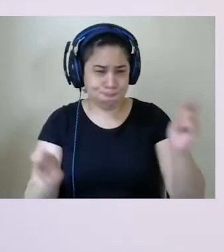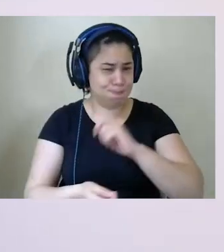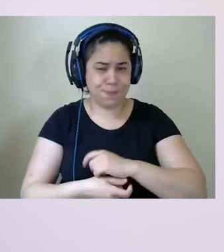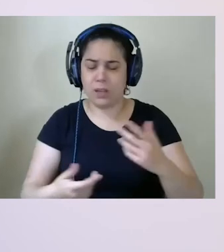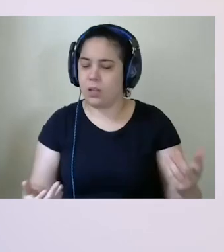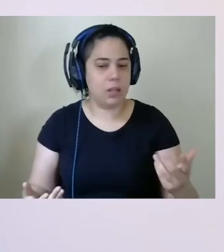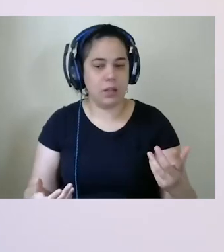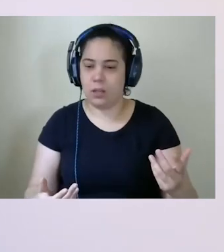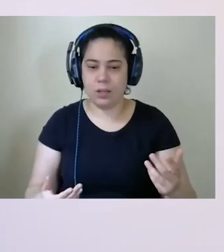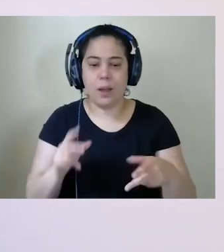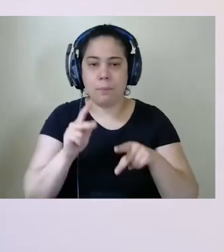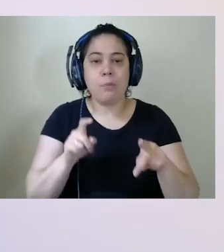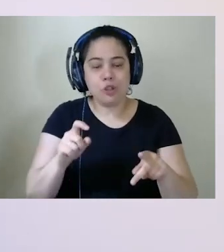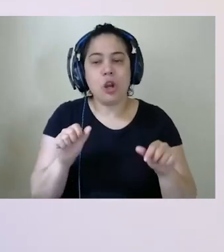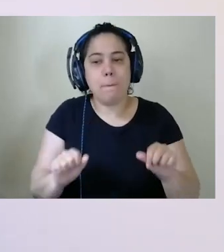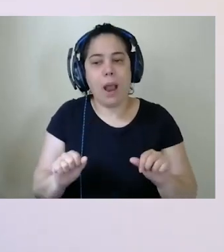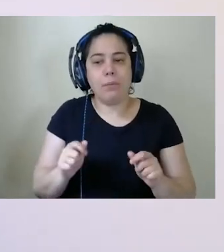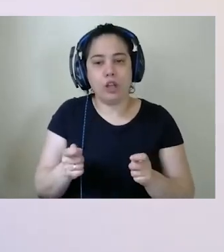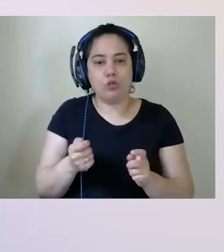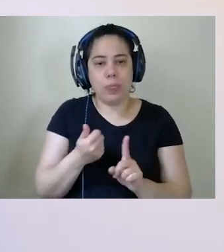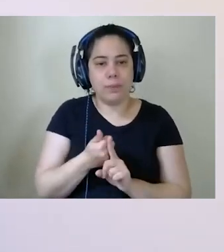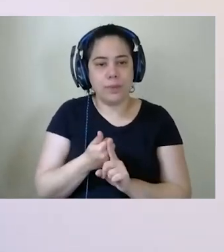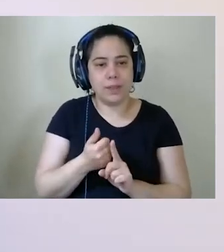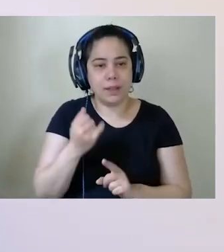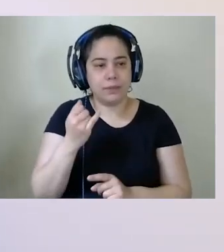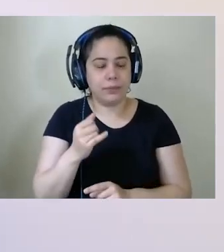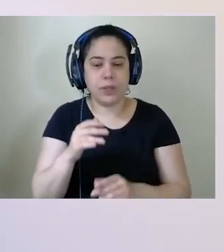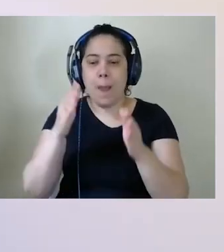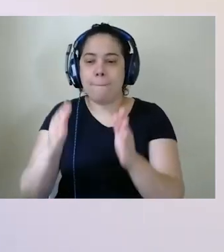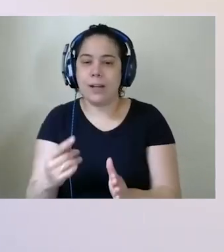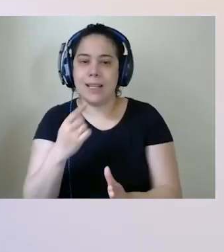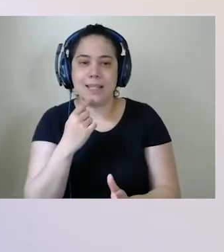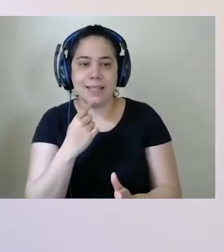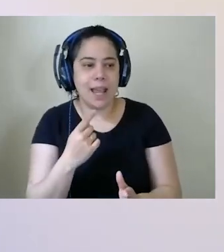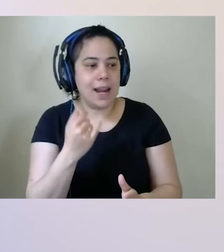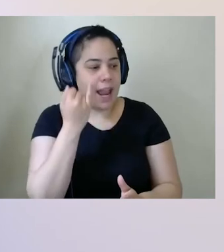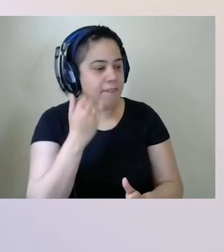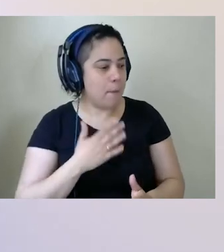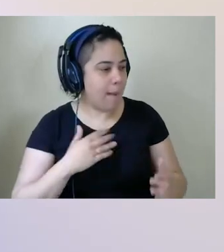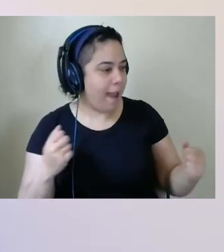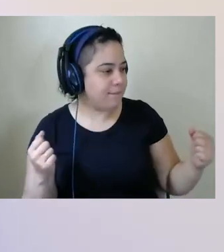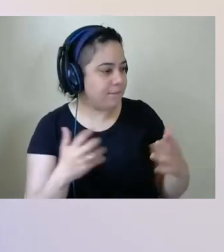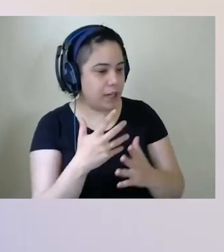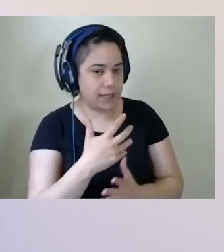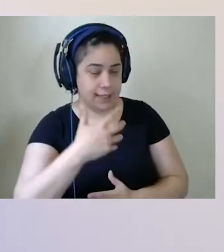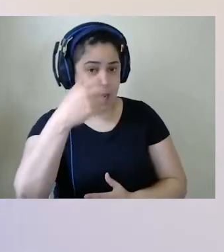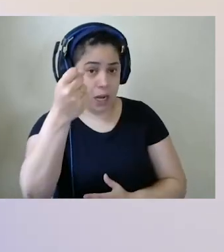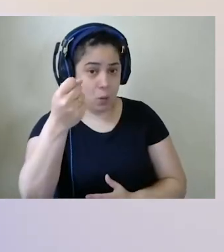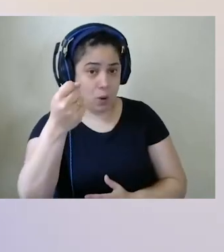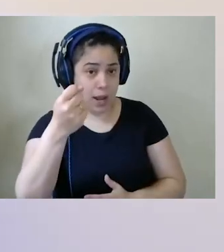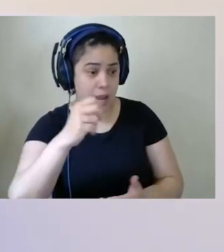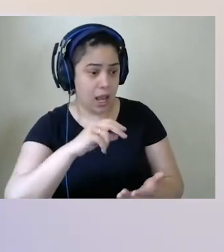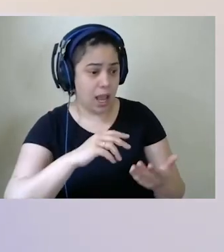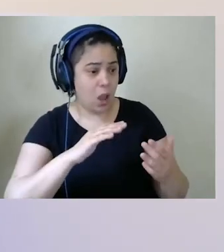say, if you take away fear, who will I be? I am fear. You know, it's like, okay, well, that's